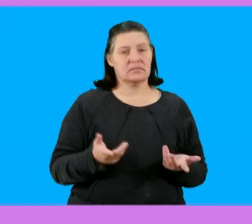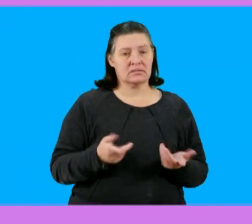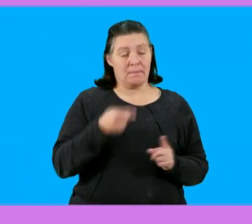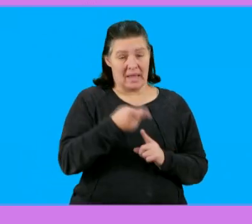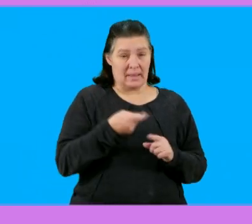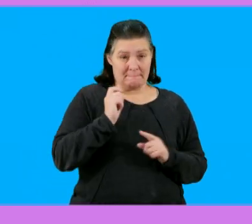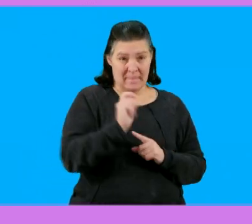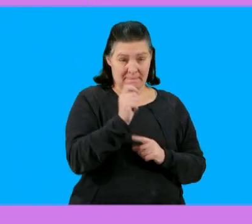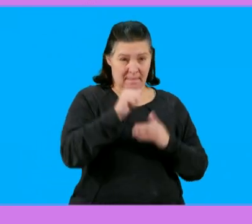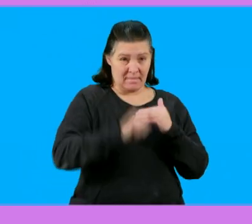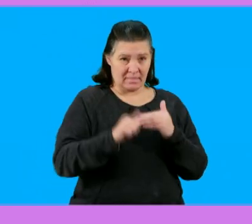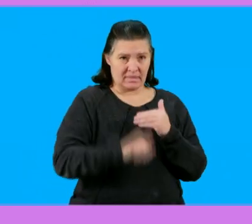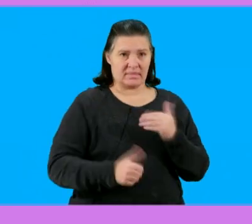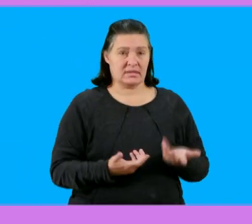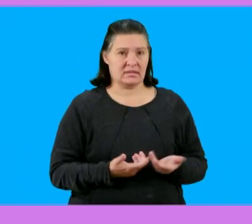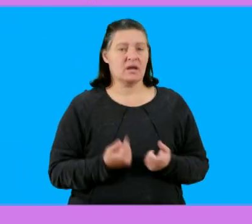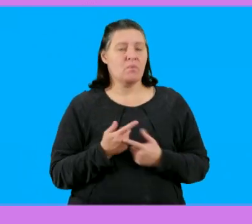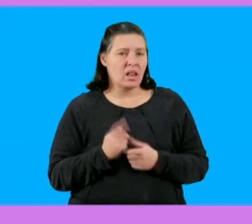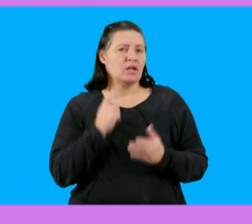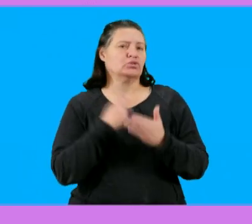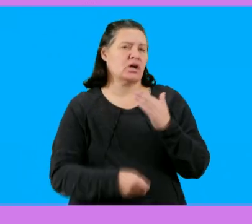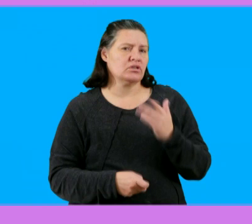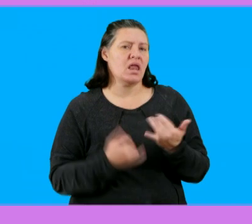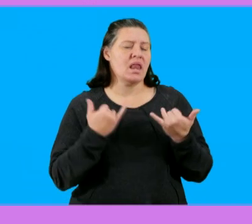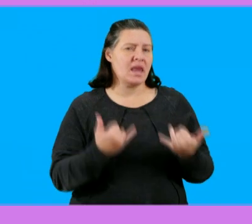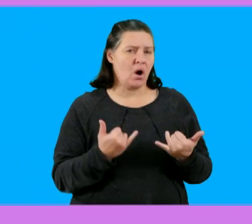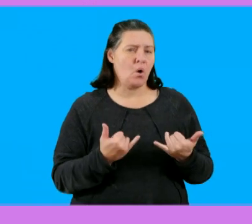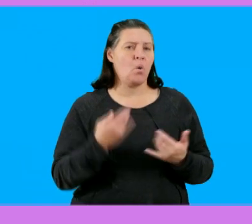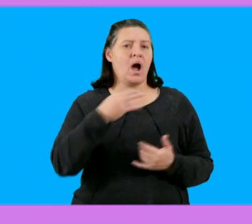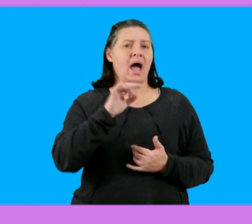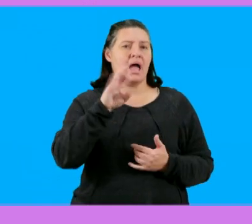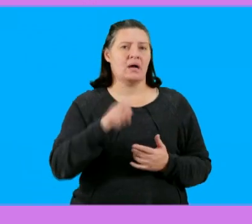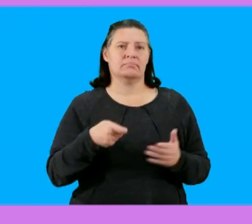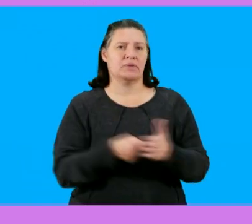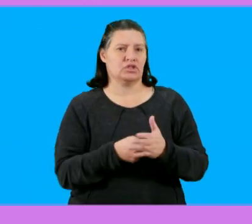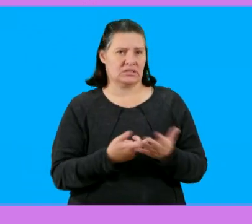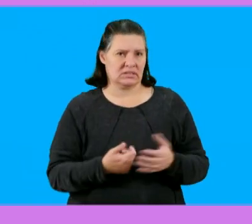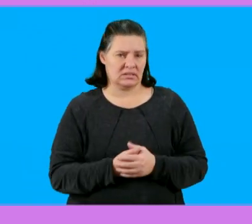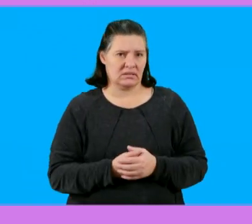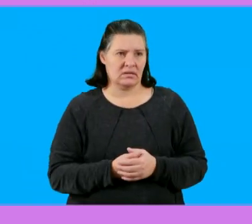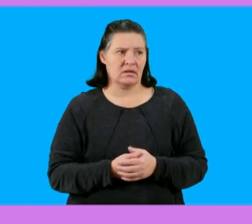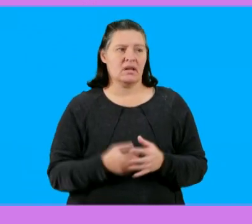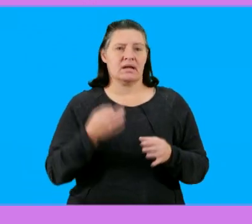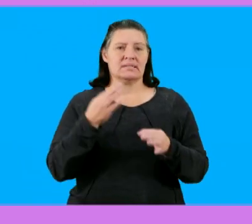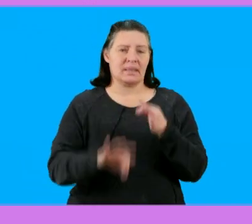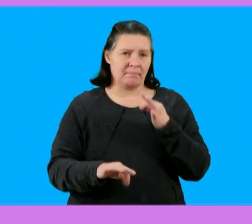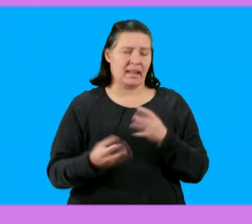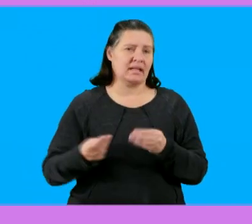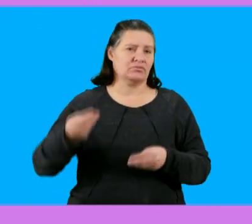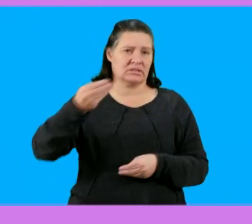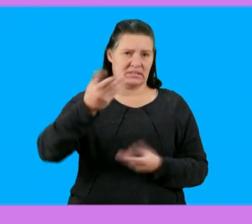8,099 rand and 10 cents, right, will be charged. Remember, now it becomes a hire purchase deal. Now we're going to use simple